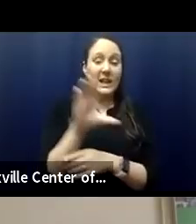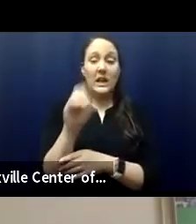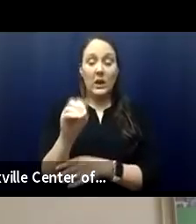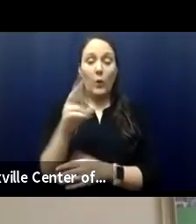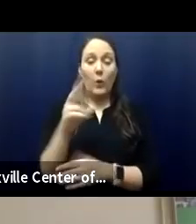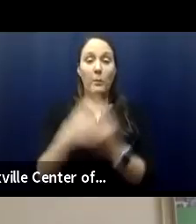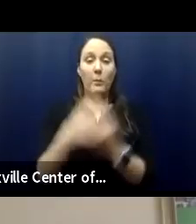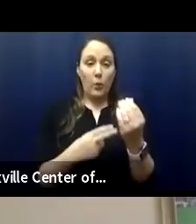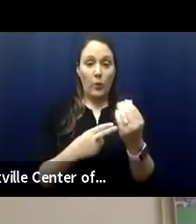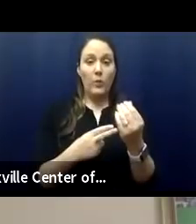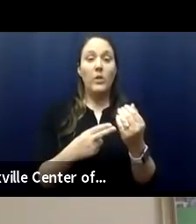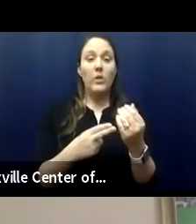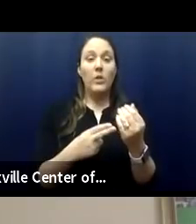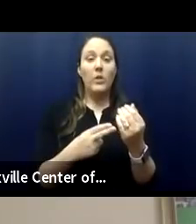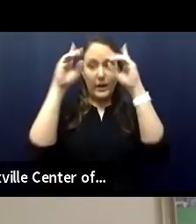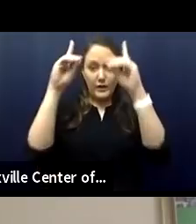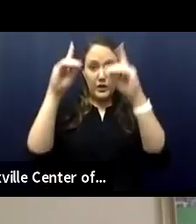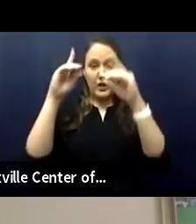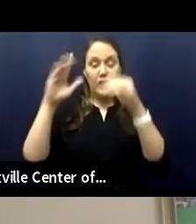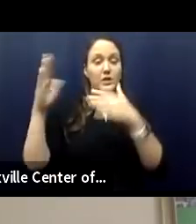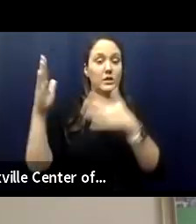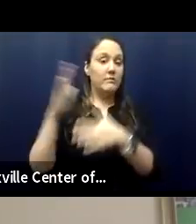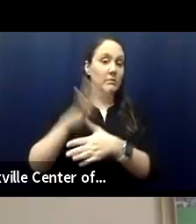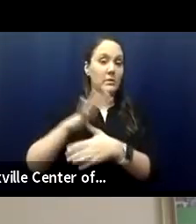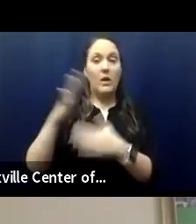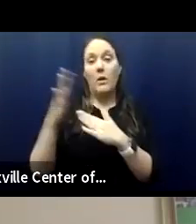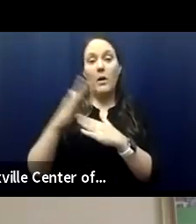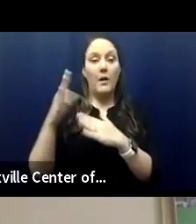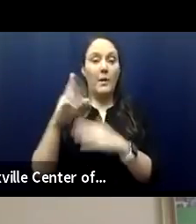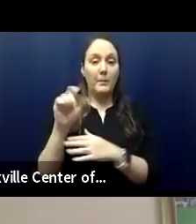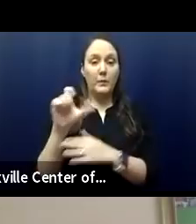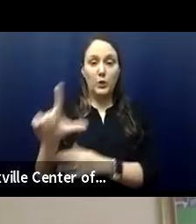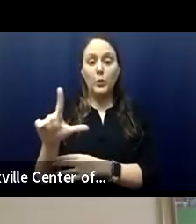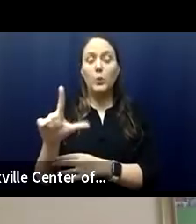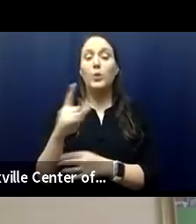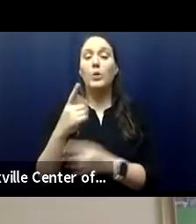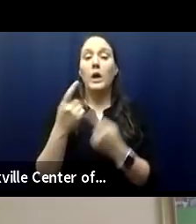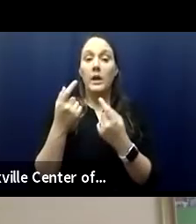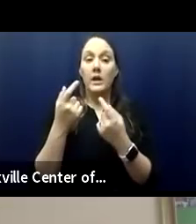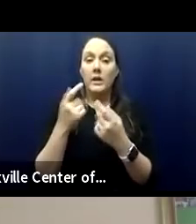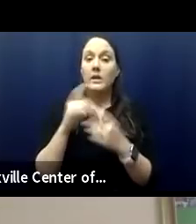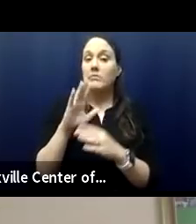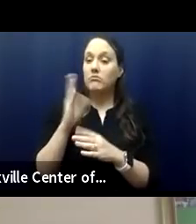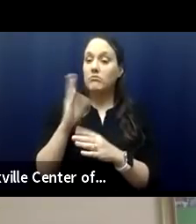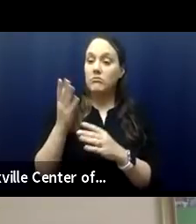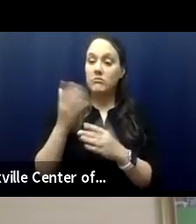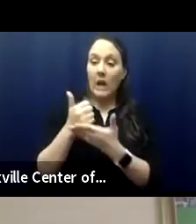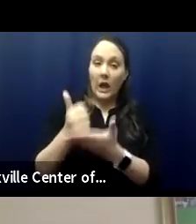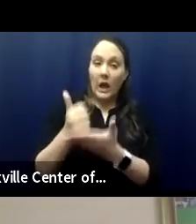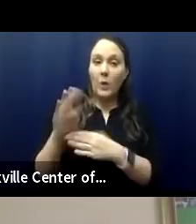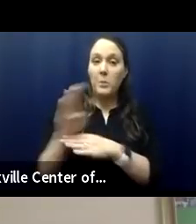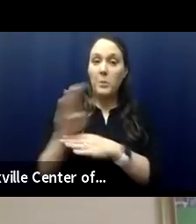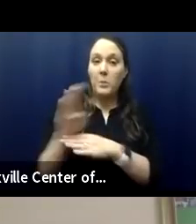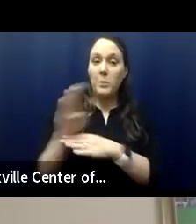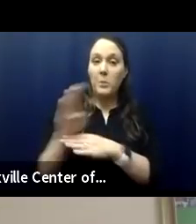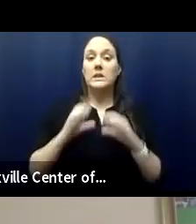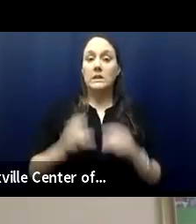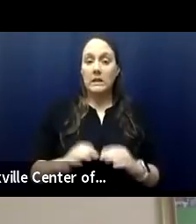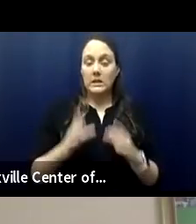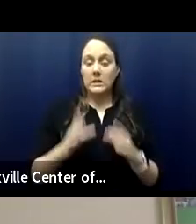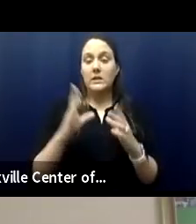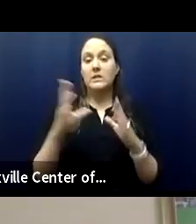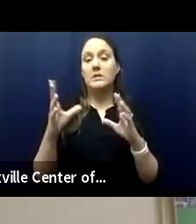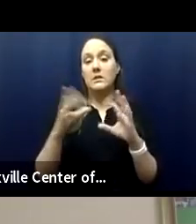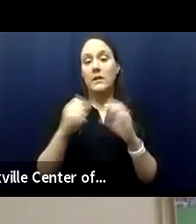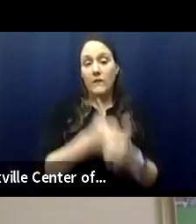you know, education is our primary tool in getting and helping businesses and citizens comply with this